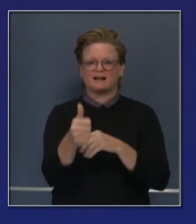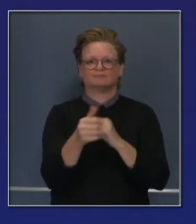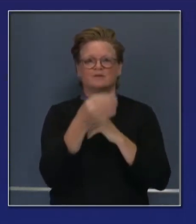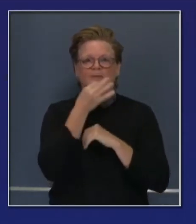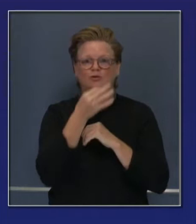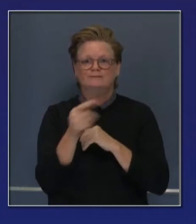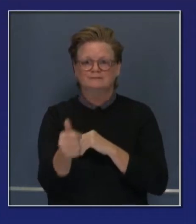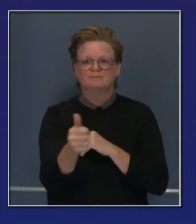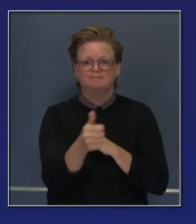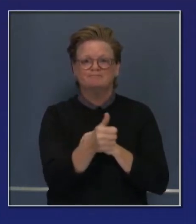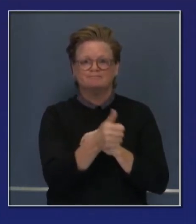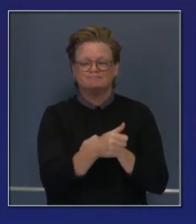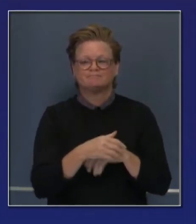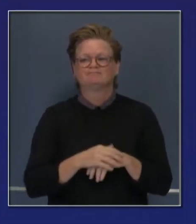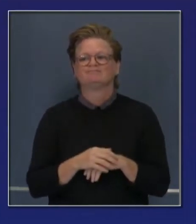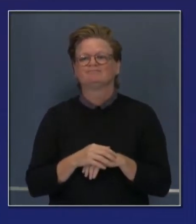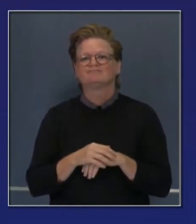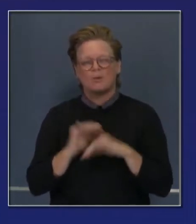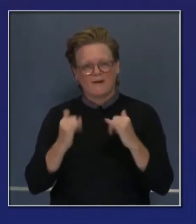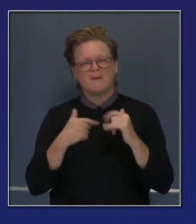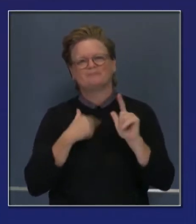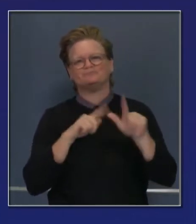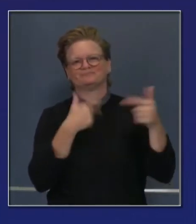to the governor. Thank you.